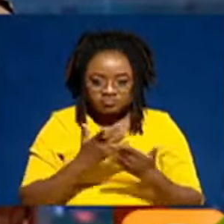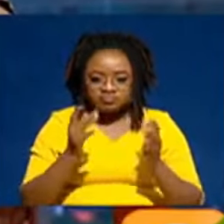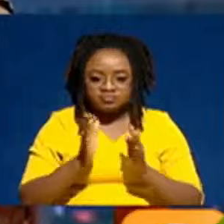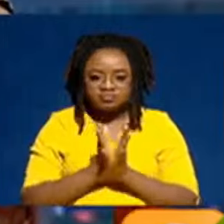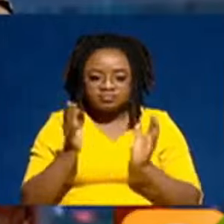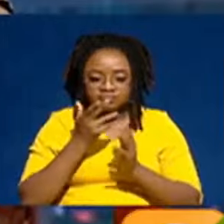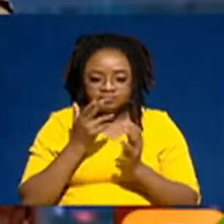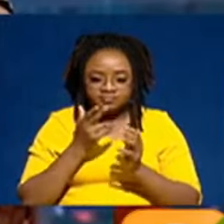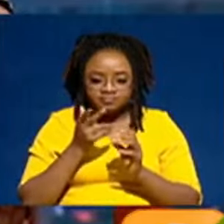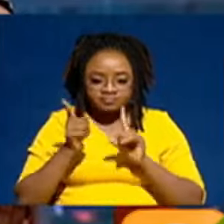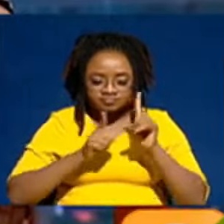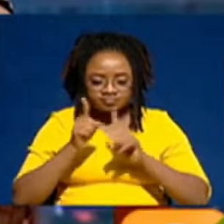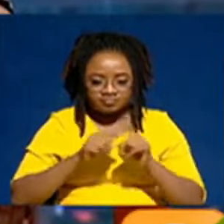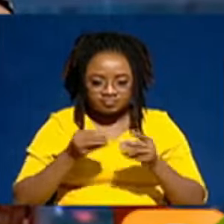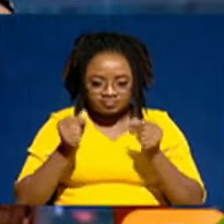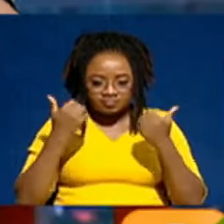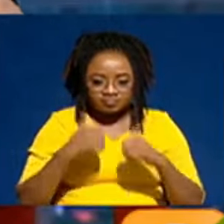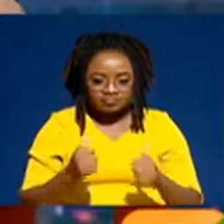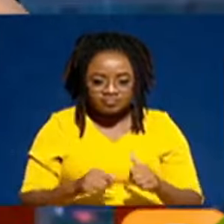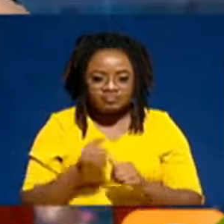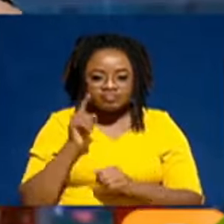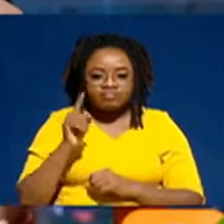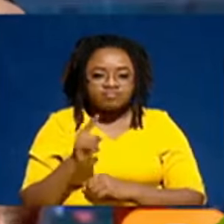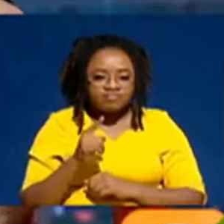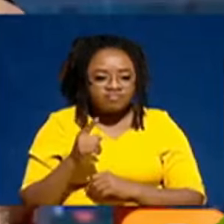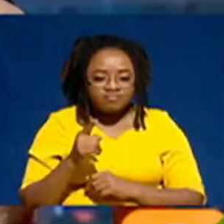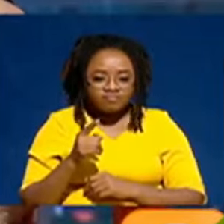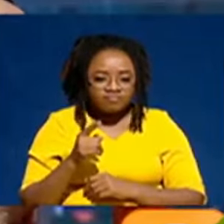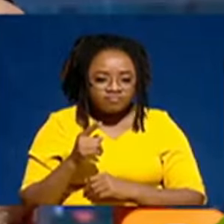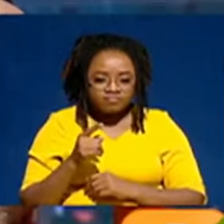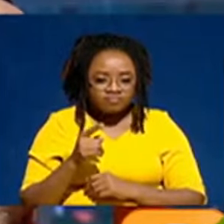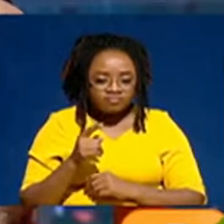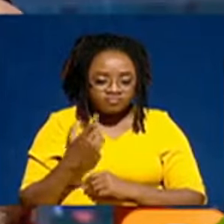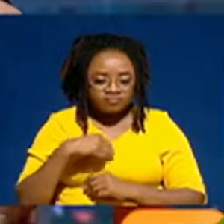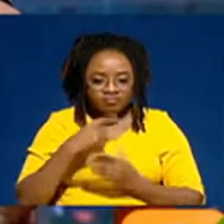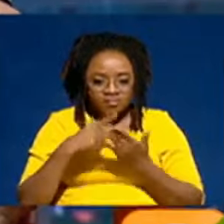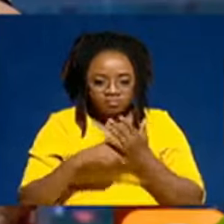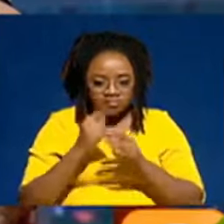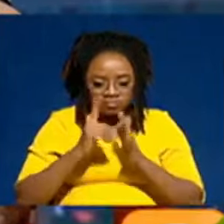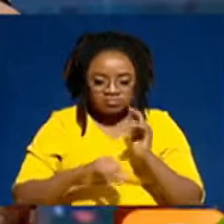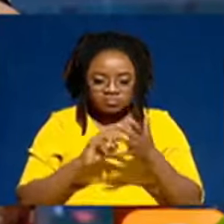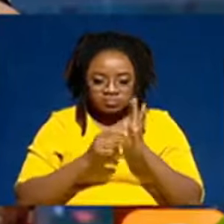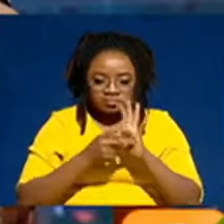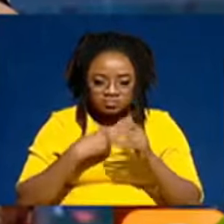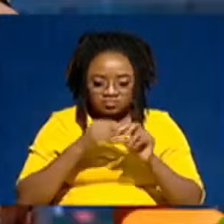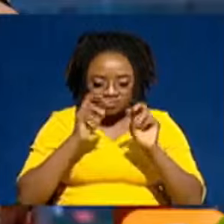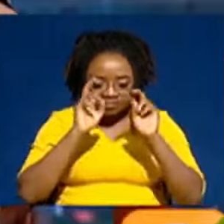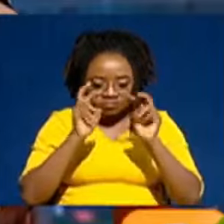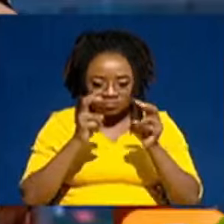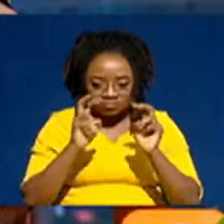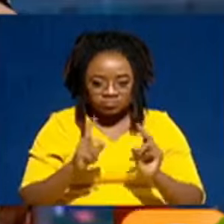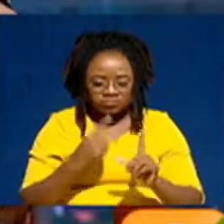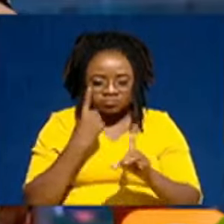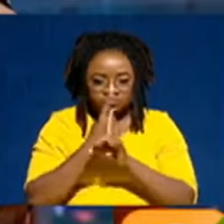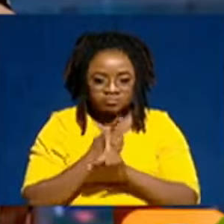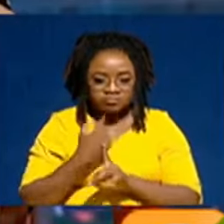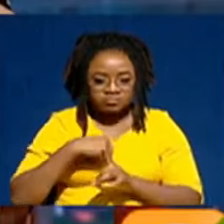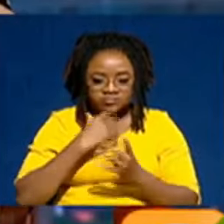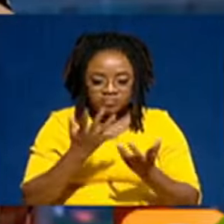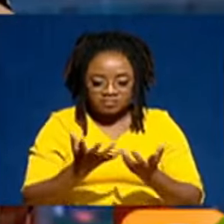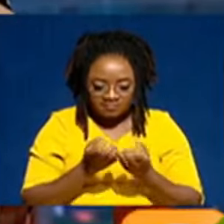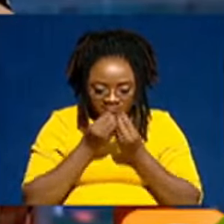not been addressed. I mean, what are we talking about? So there are issues that we need to deal with